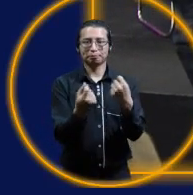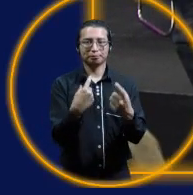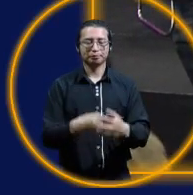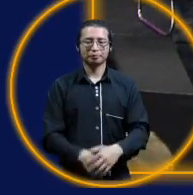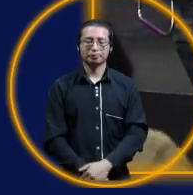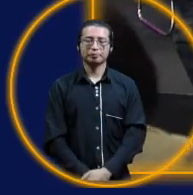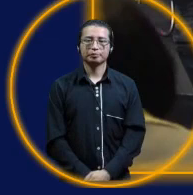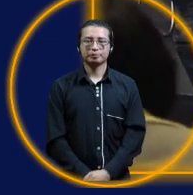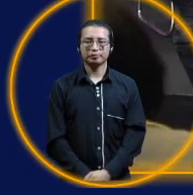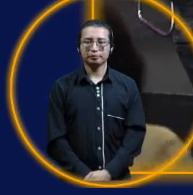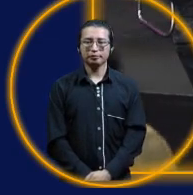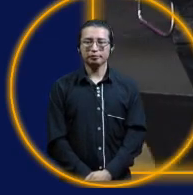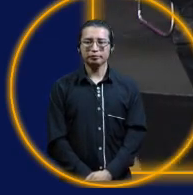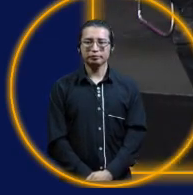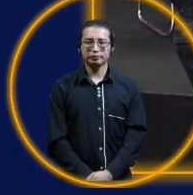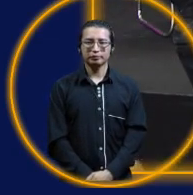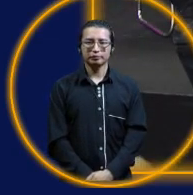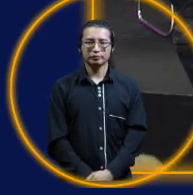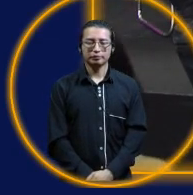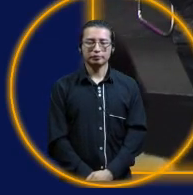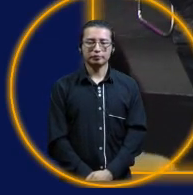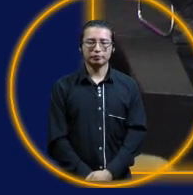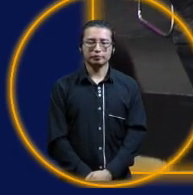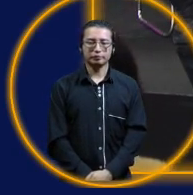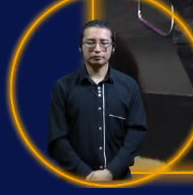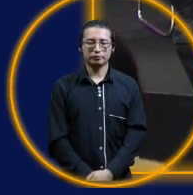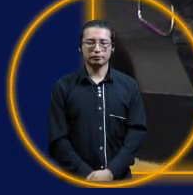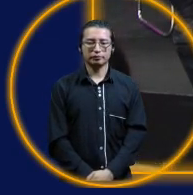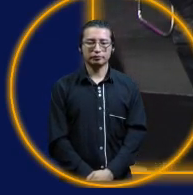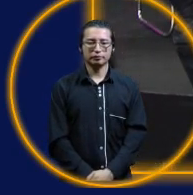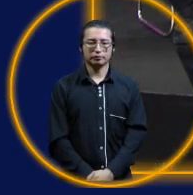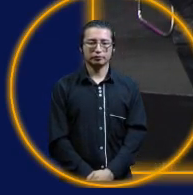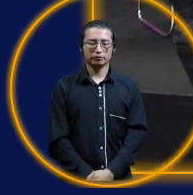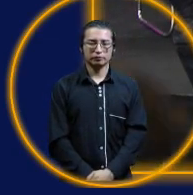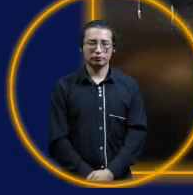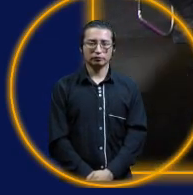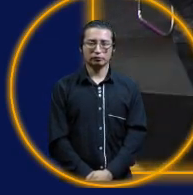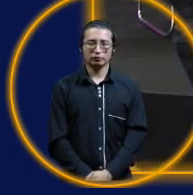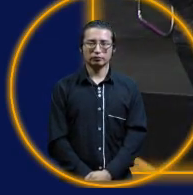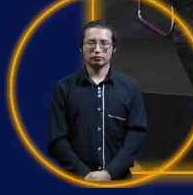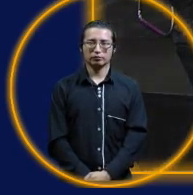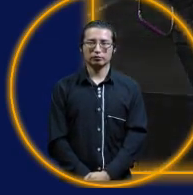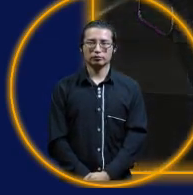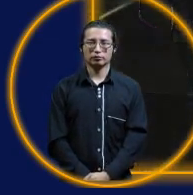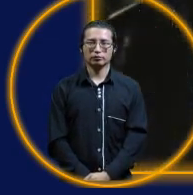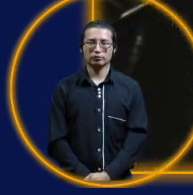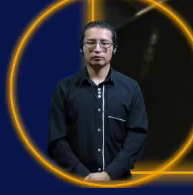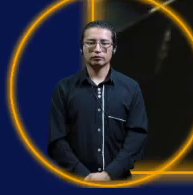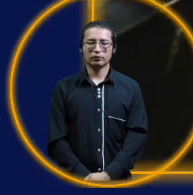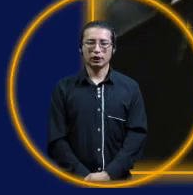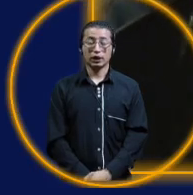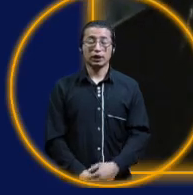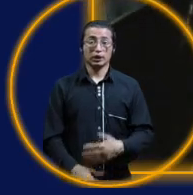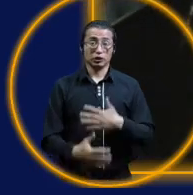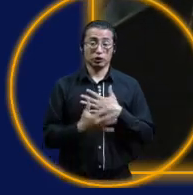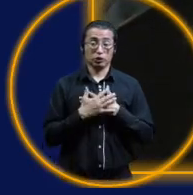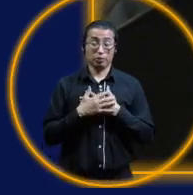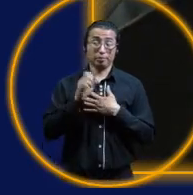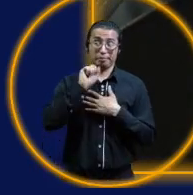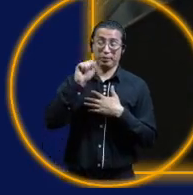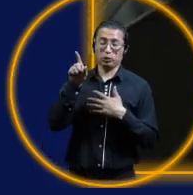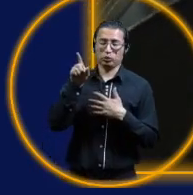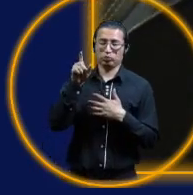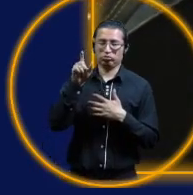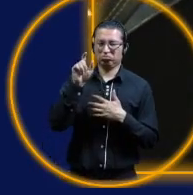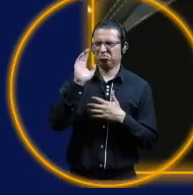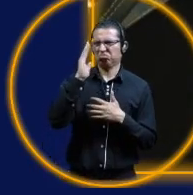Está más cerca del micrófono. Okay. Hey. Hi. I want to know how is your perspective in